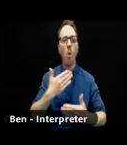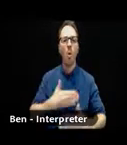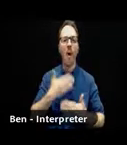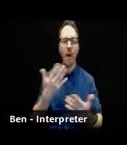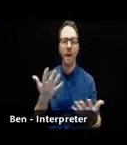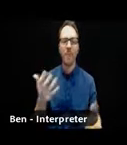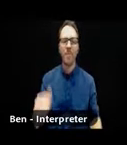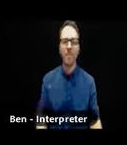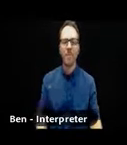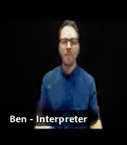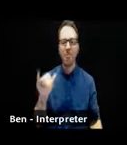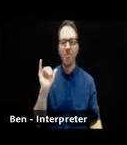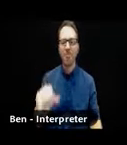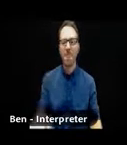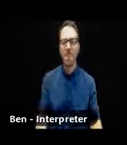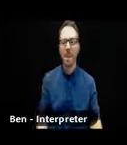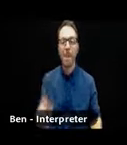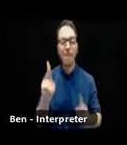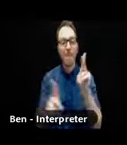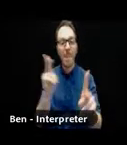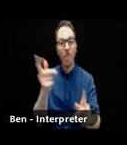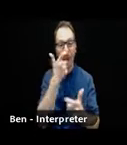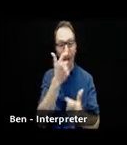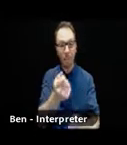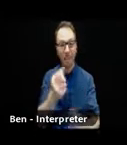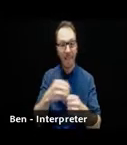that people are interested in this.